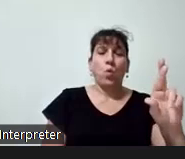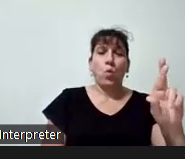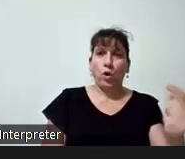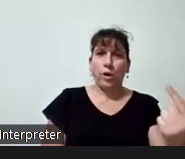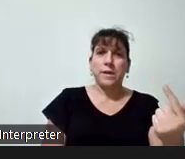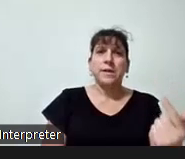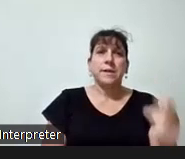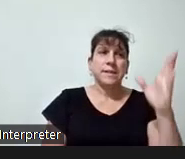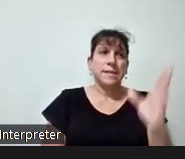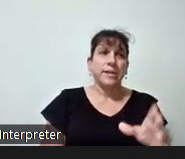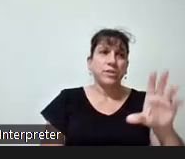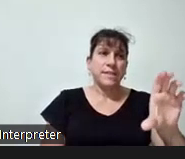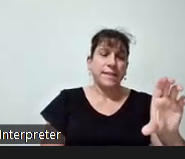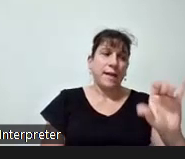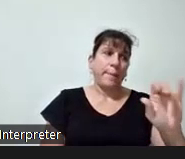offices.pgcps.org/CIP.